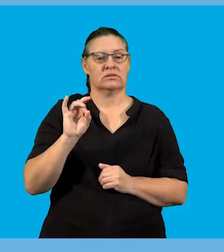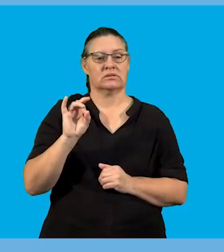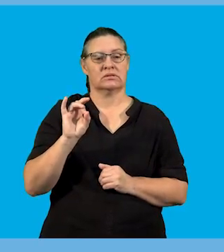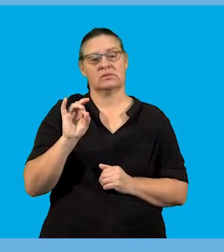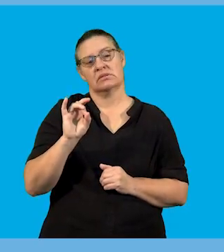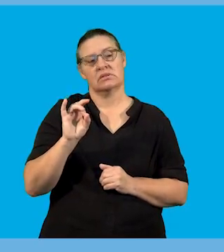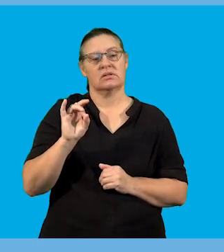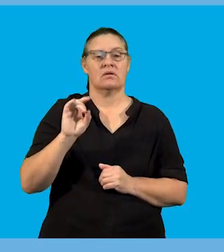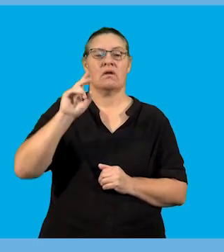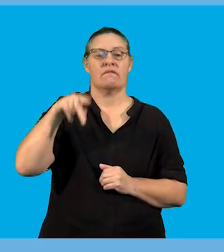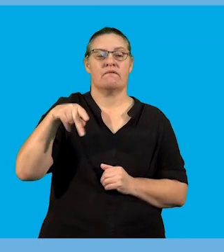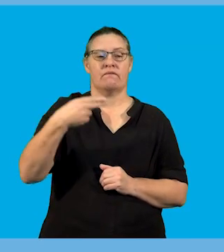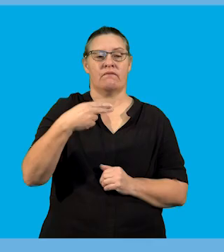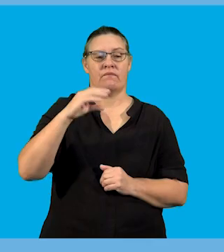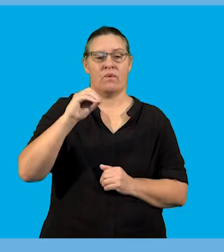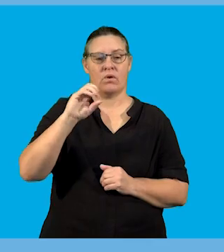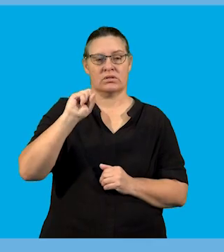let's choose phosphorus.